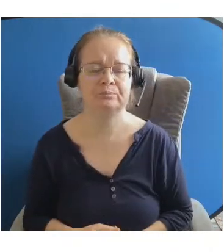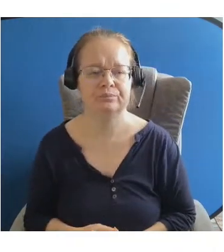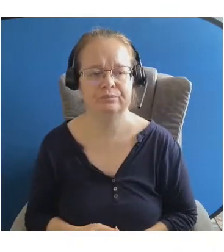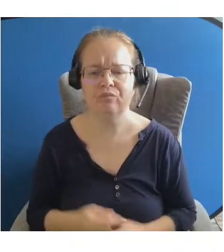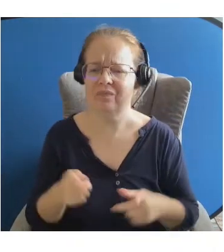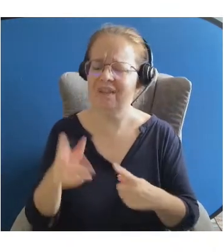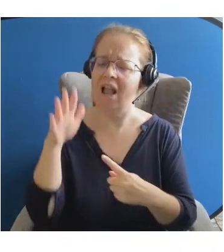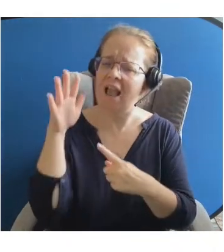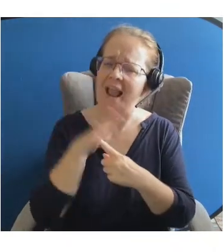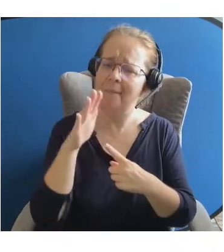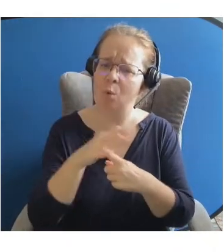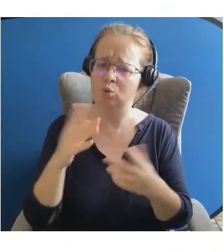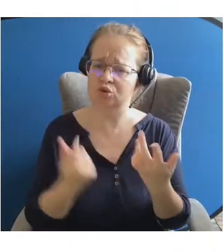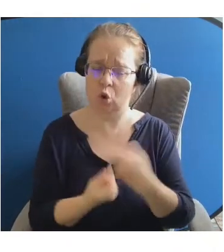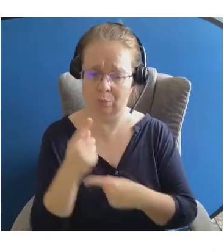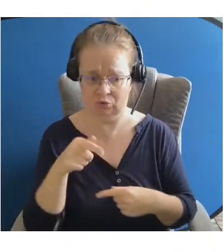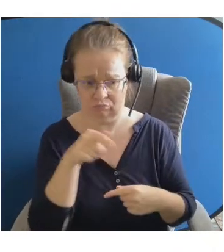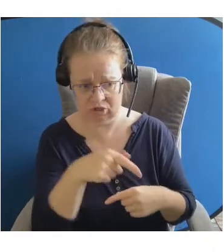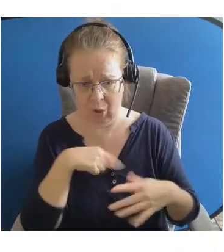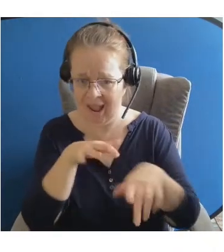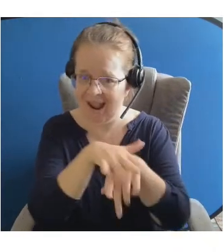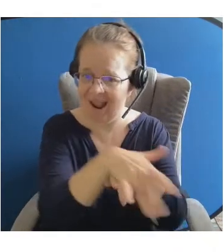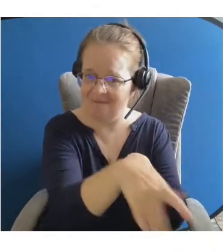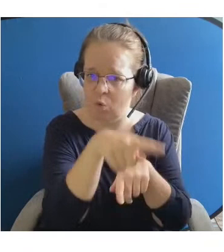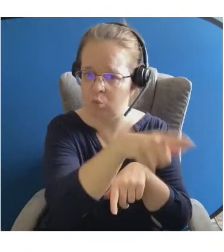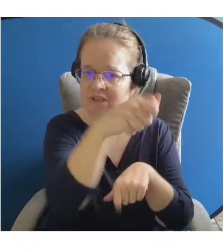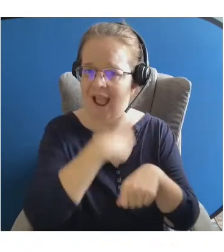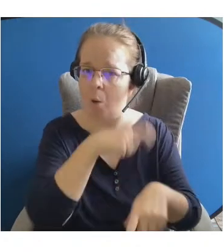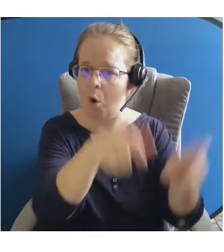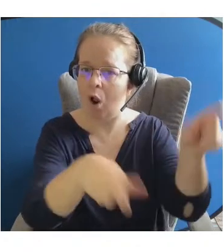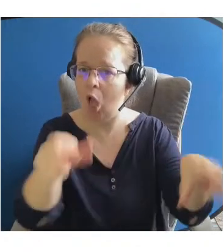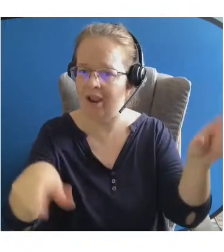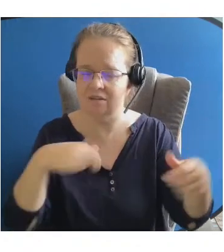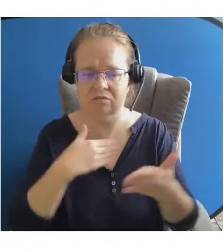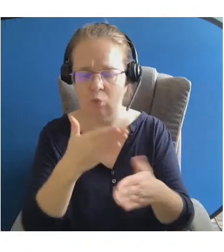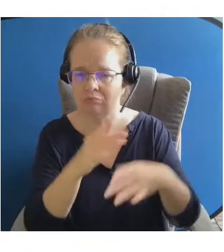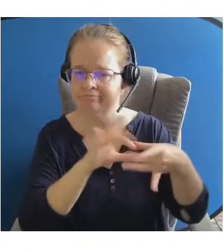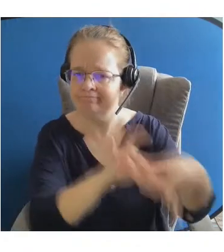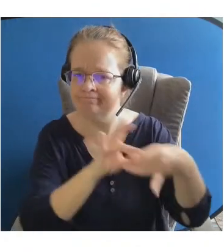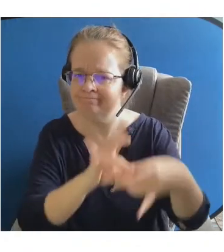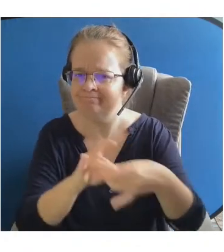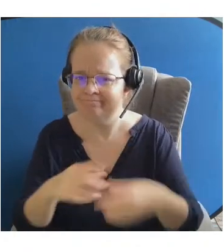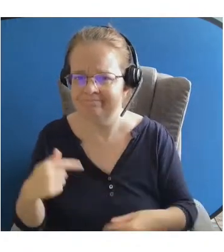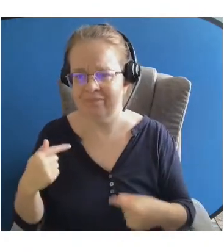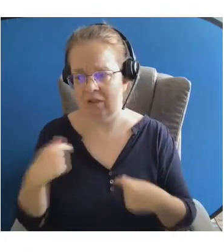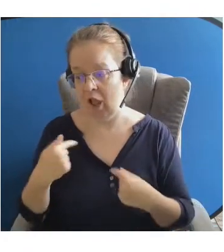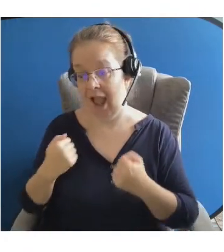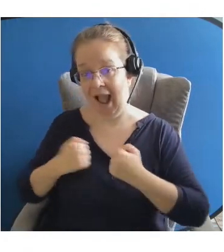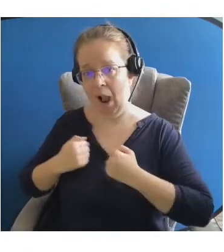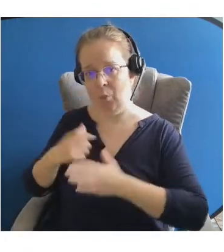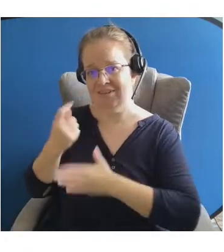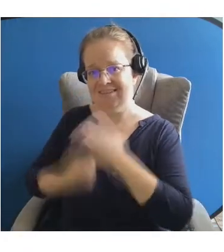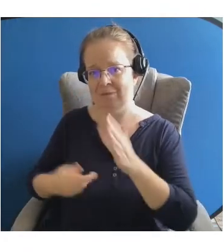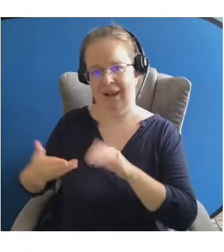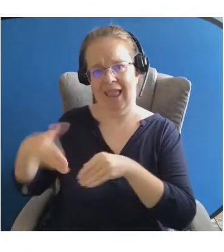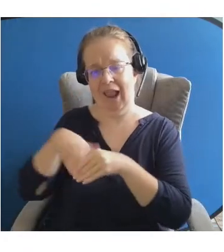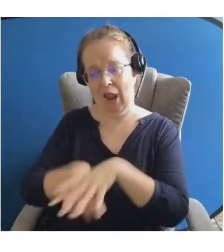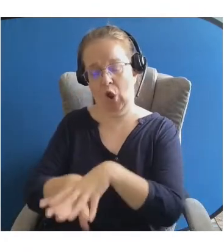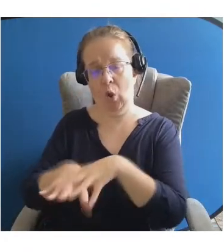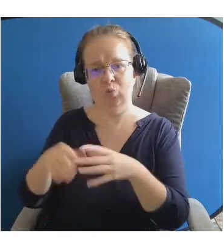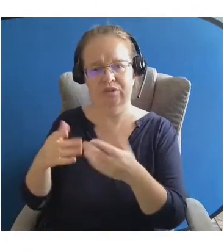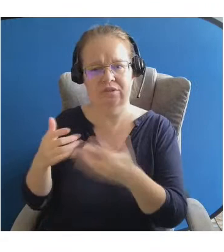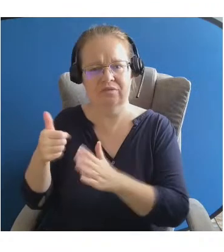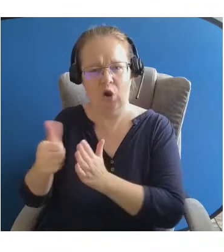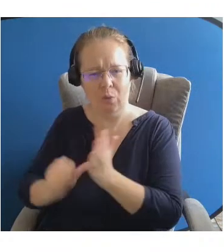to influence the clients that we work with on a regular basis on the disability inclusion agenda, and to help foster a more